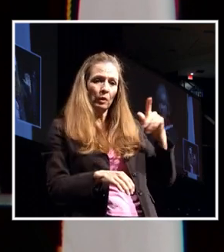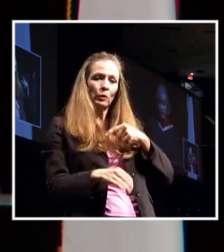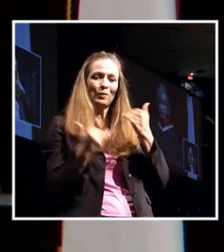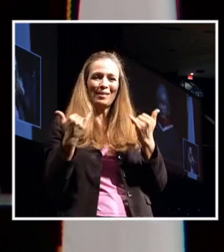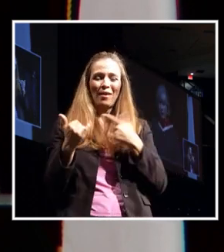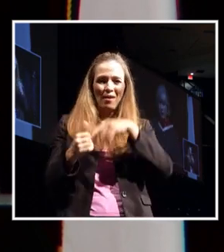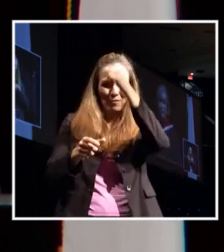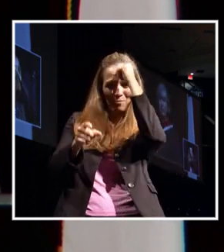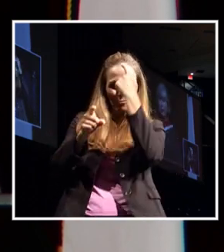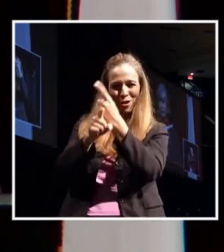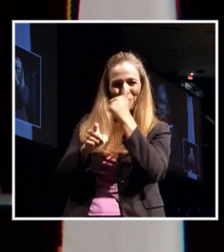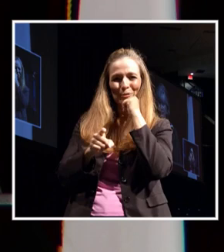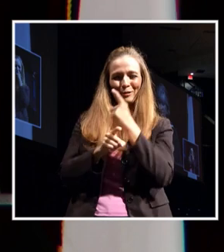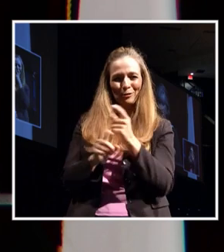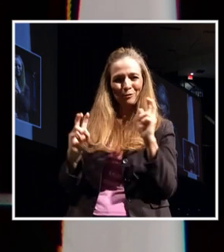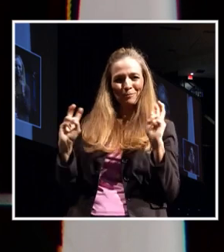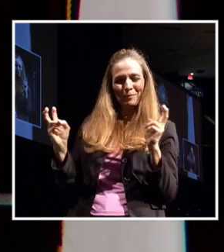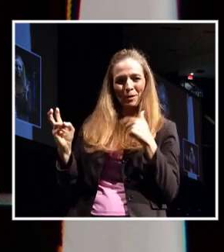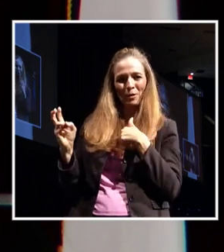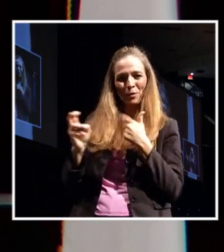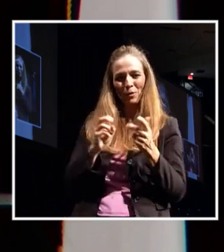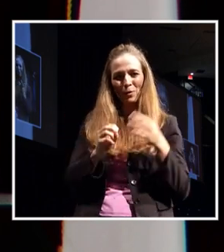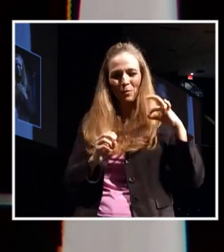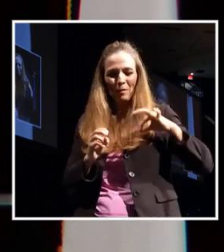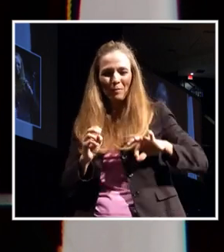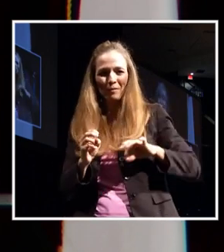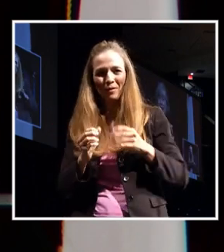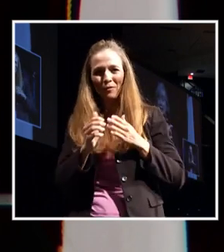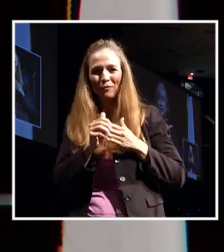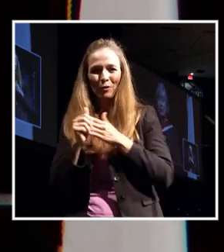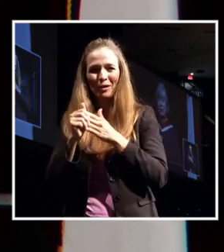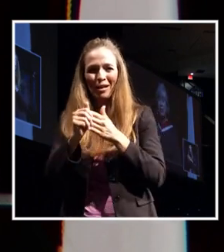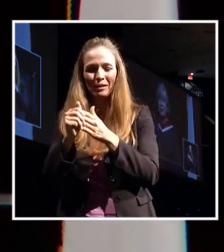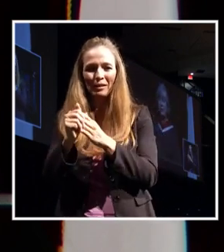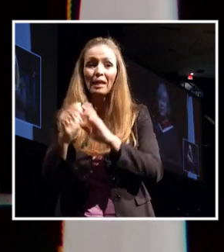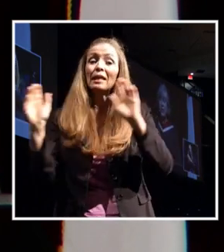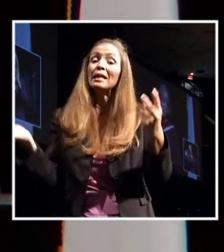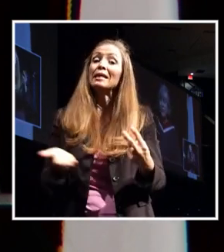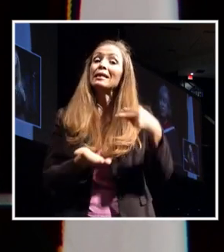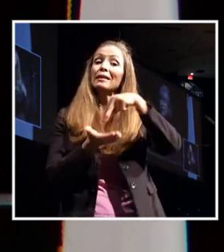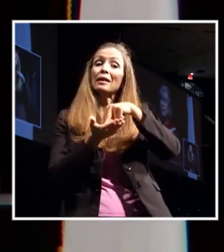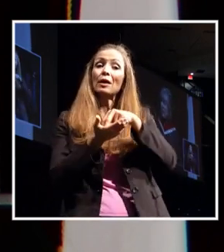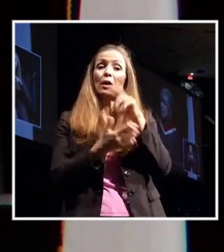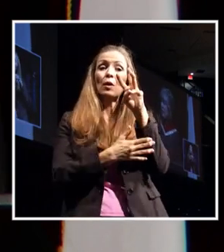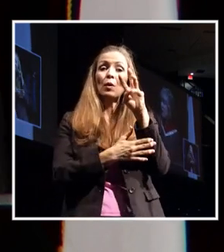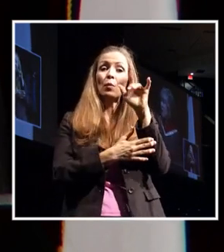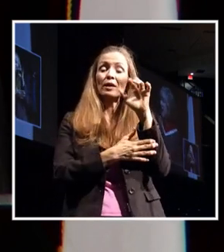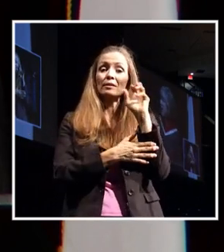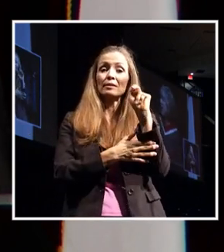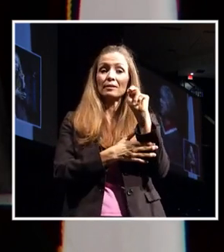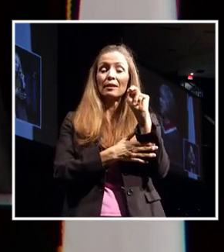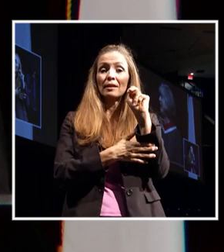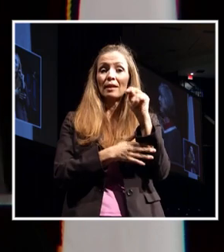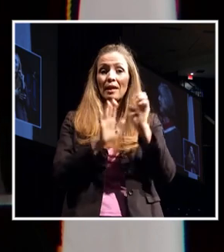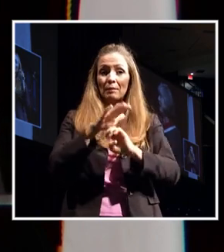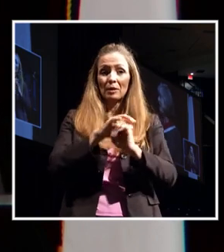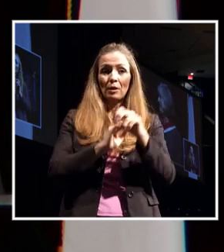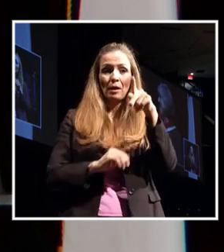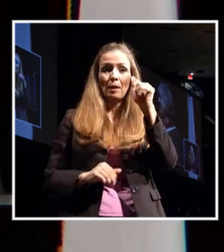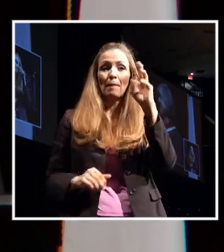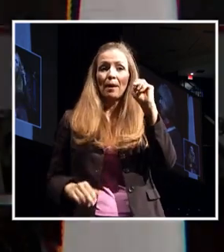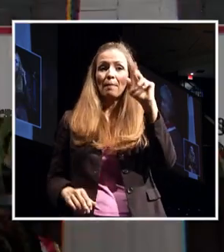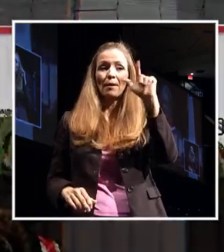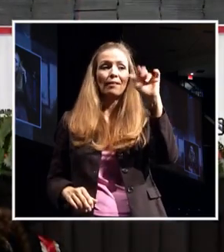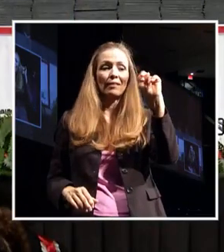you now have a brother or sister who will benefit from their guidance. I'll ask them to stand as they're introduced. From Wilson Elementary, Pam Link.